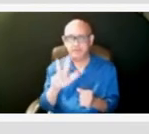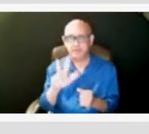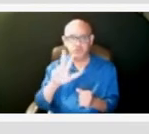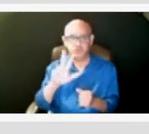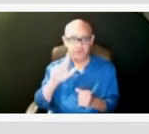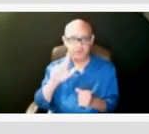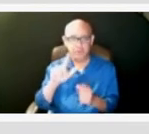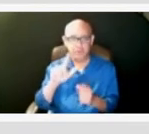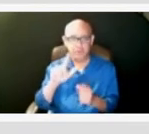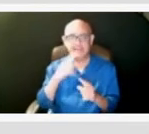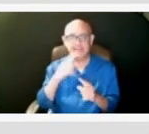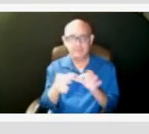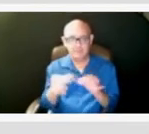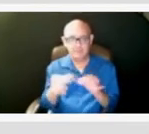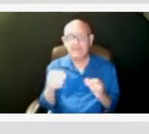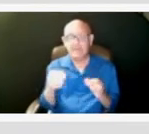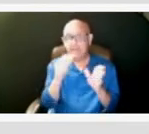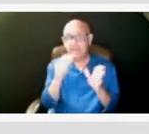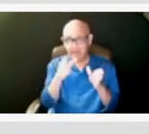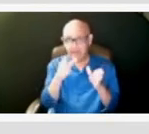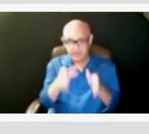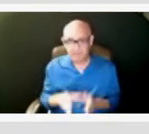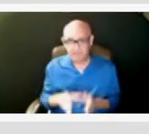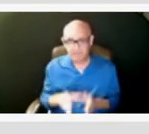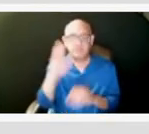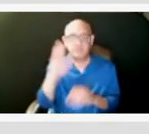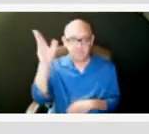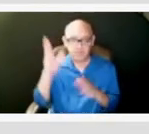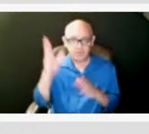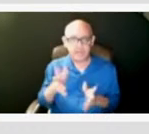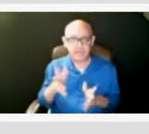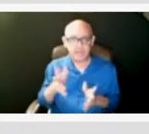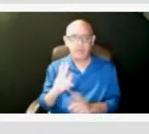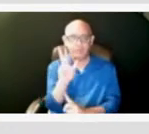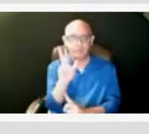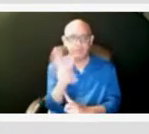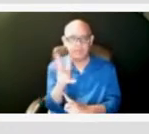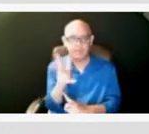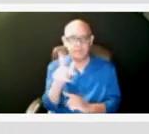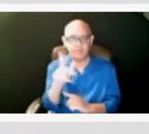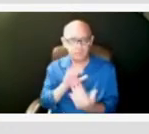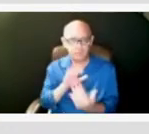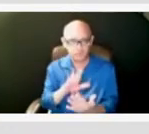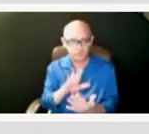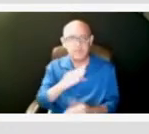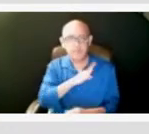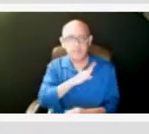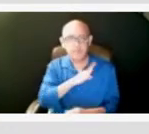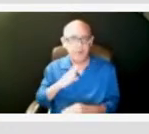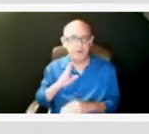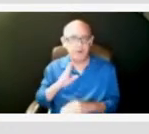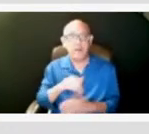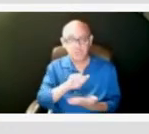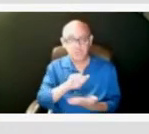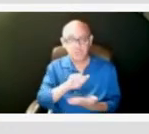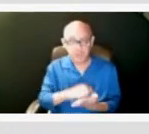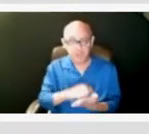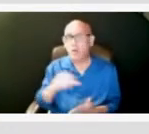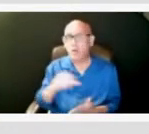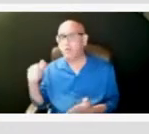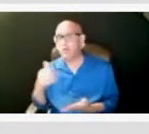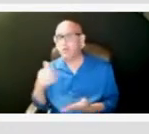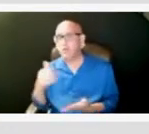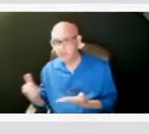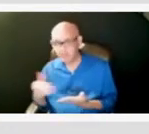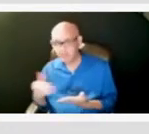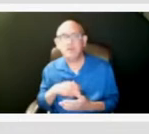that individual speakers shall be allowed three minutes to address the board on each agenda or non-agenda item the board shall limit the total time